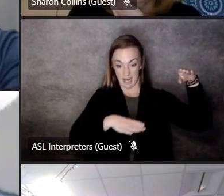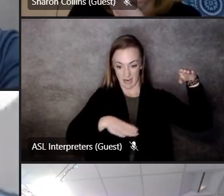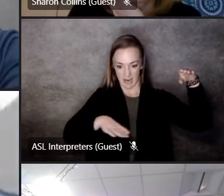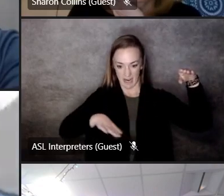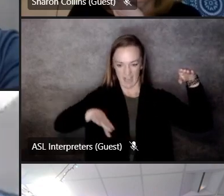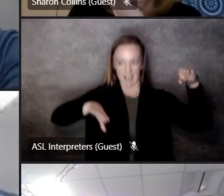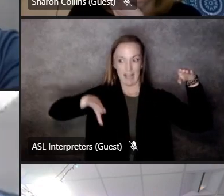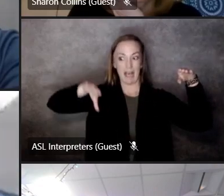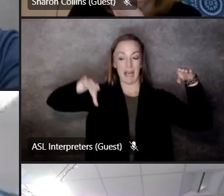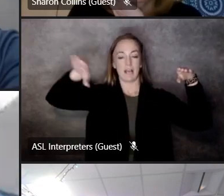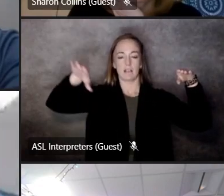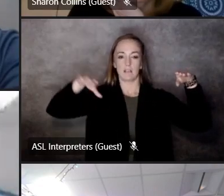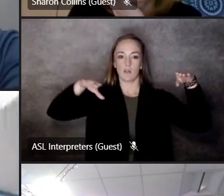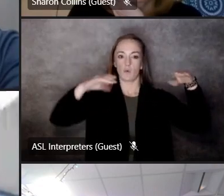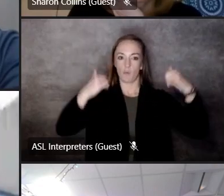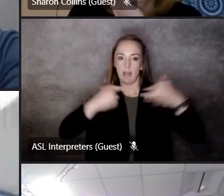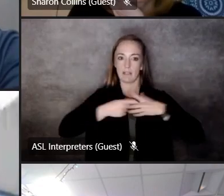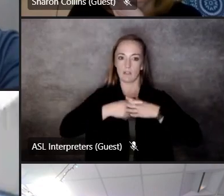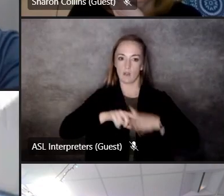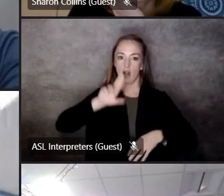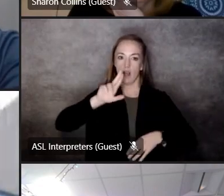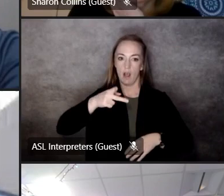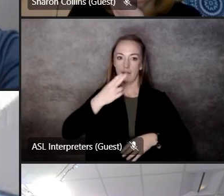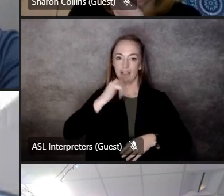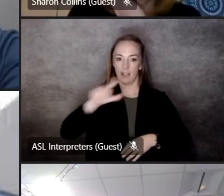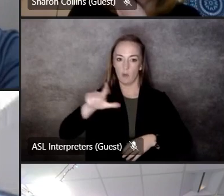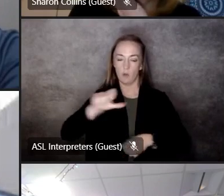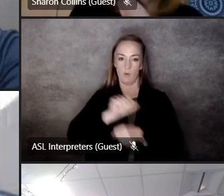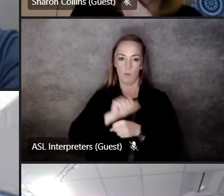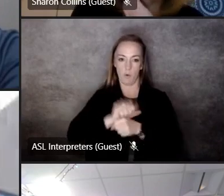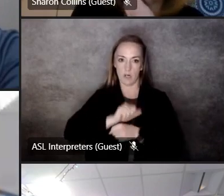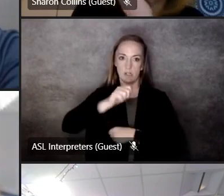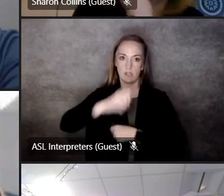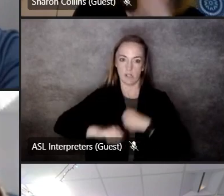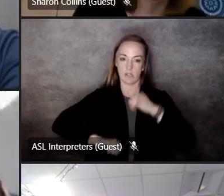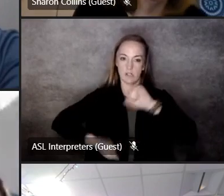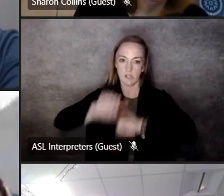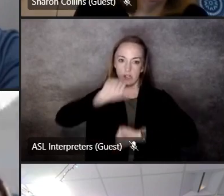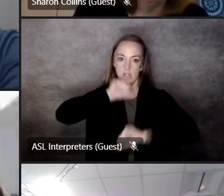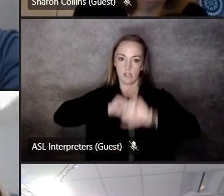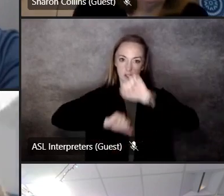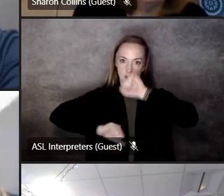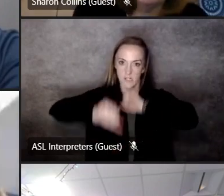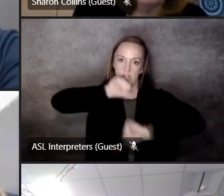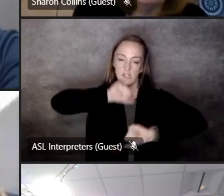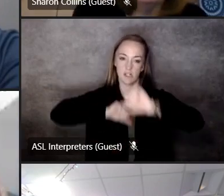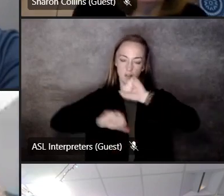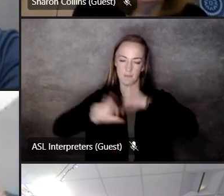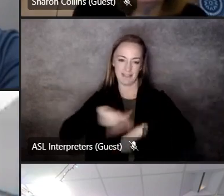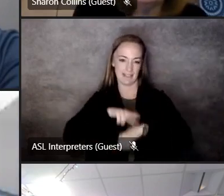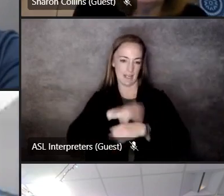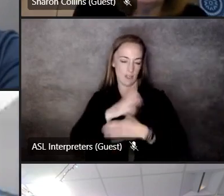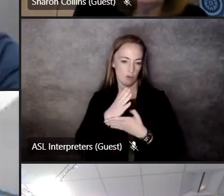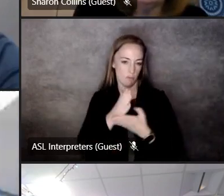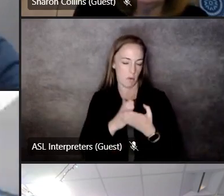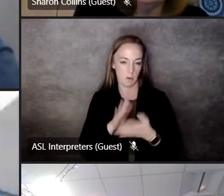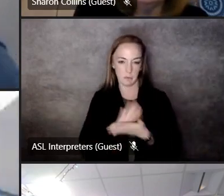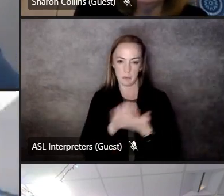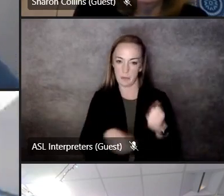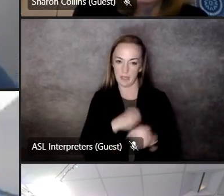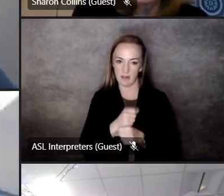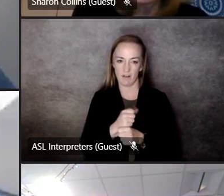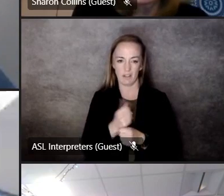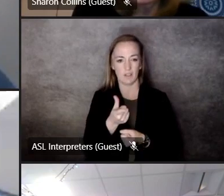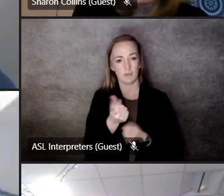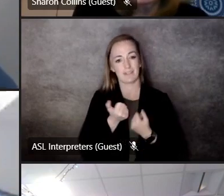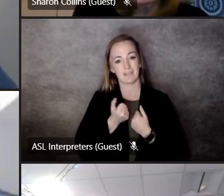an uphill, it's uphill at this point. It's just the natural progression of the school year, and just being tired, and sort of